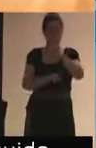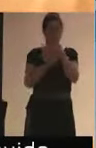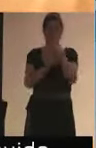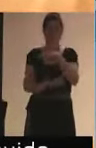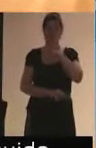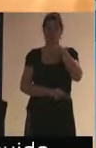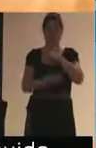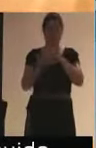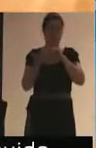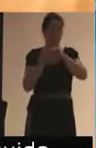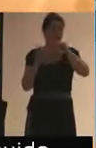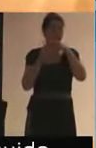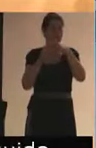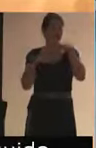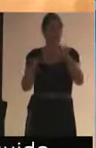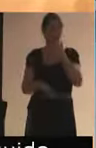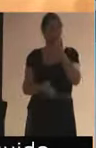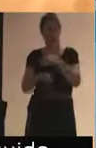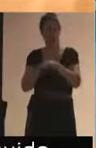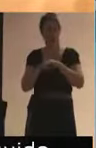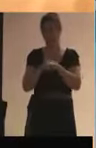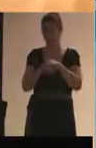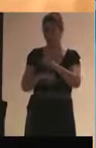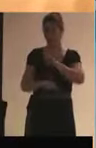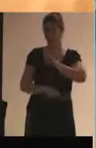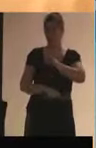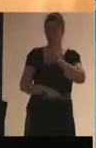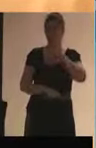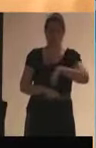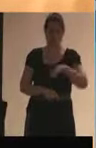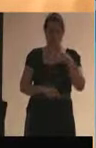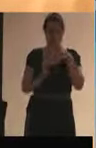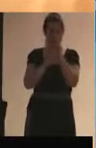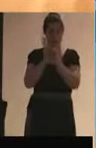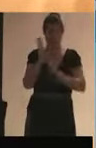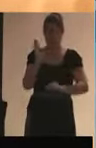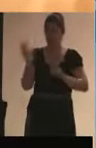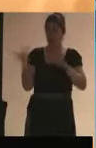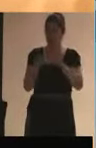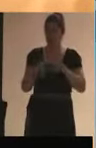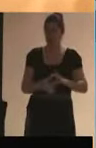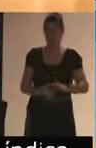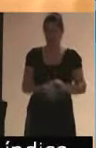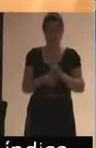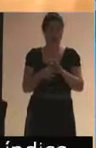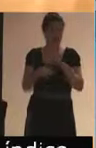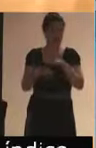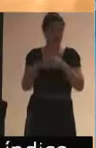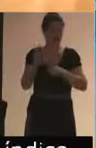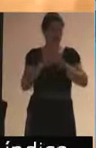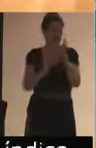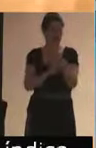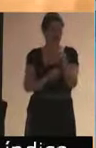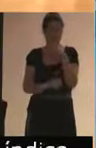is the only one that we have managed to develop. There was literature where this matrix was used, and we use the